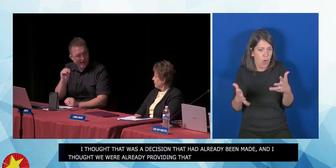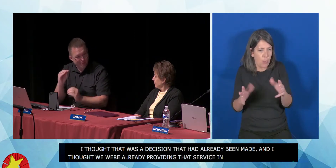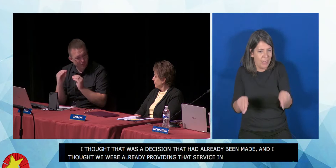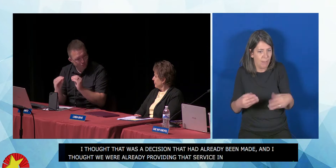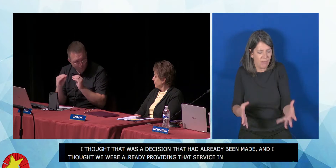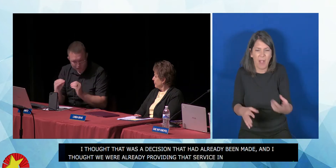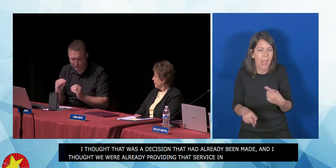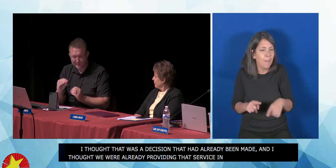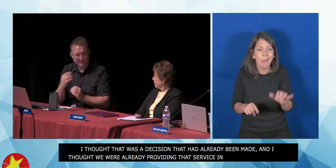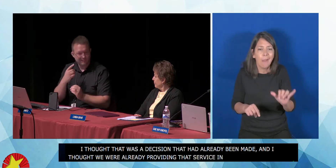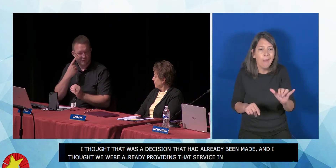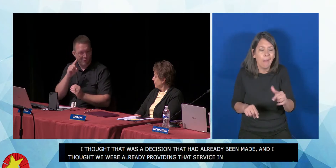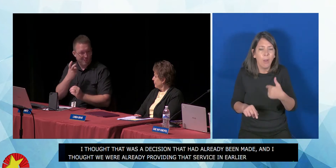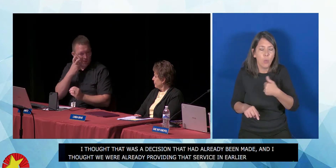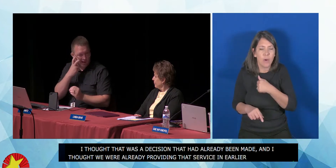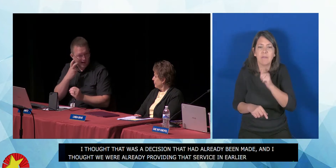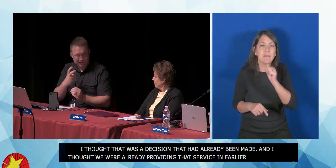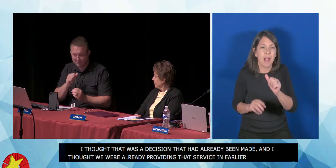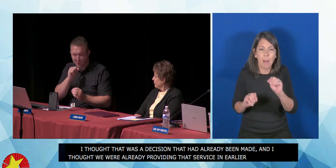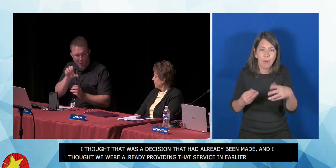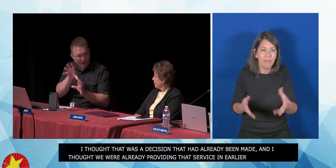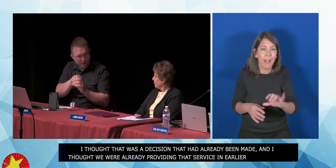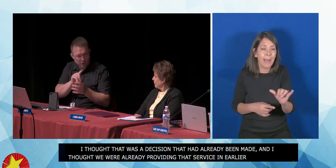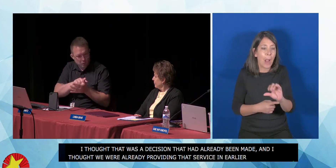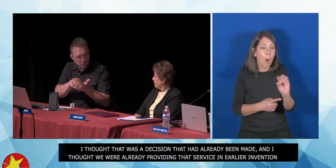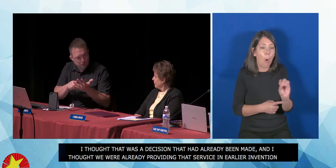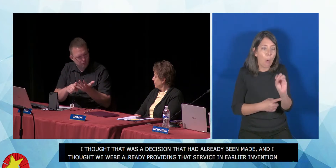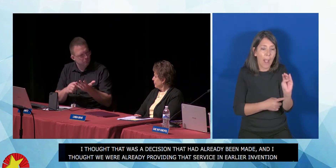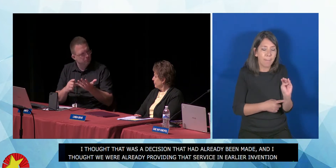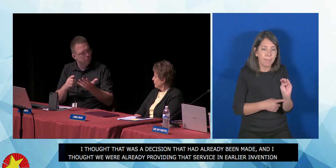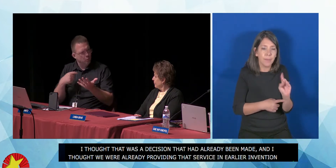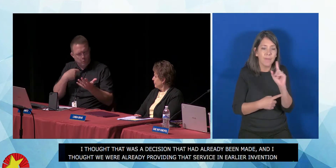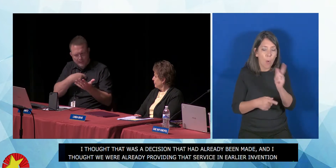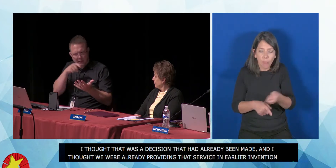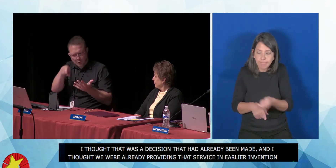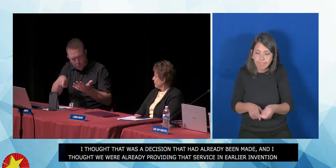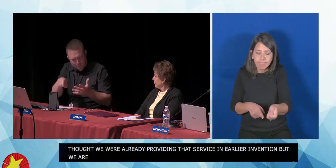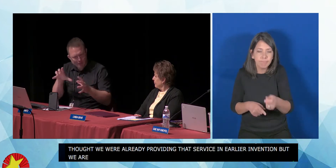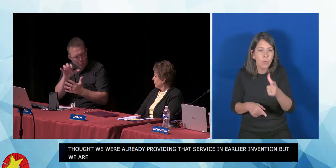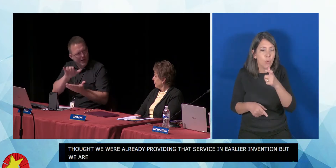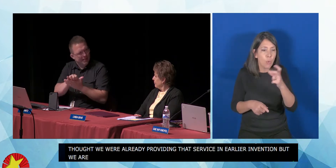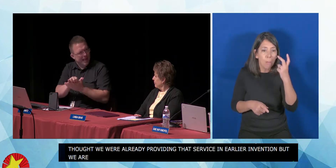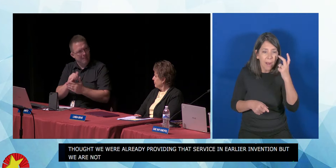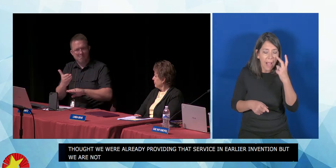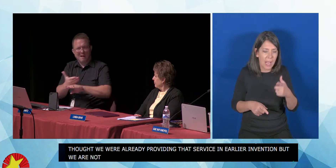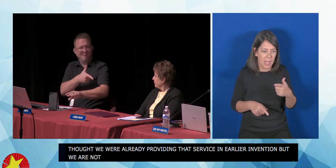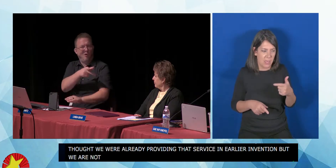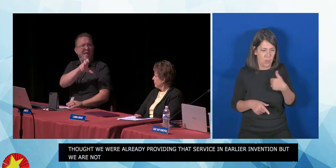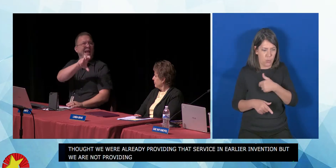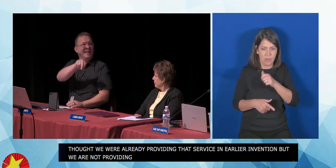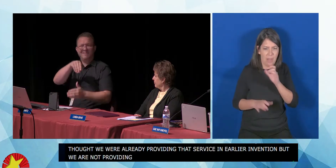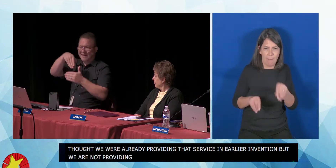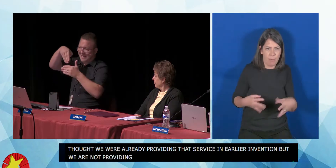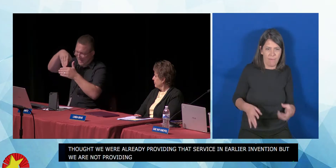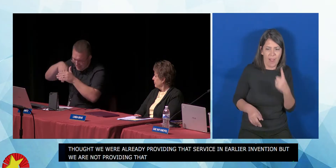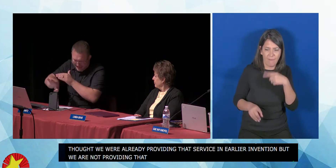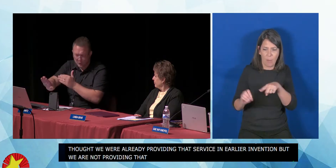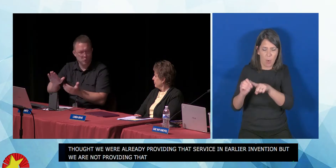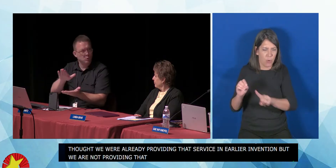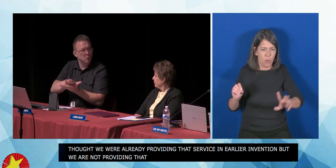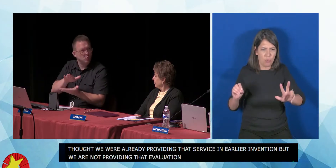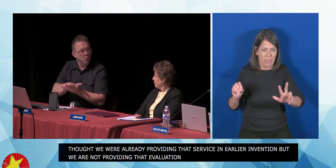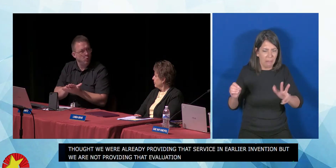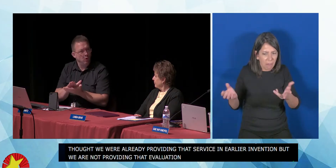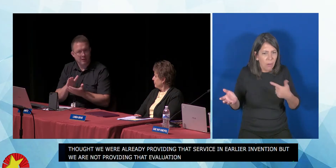not providing those comprehensive services like O&M, evaluation services for students who are blind. But those are services that we should